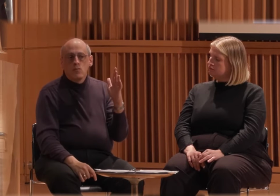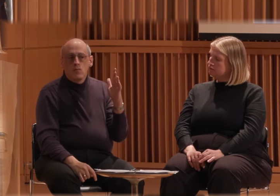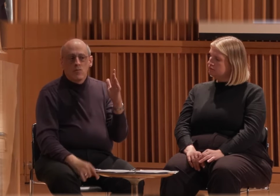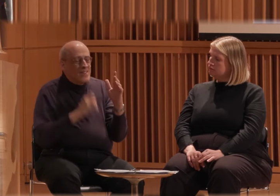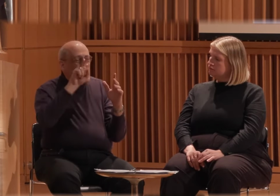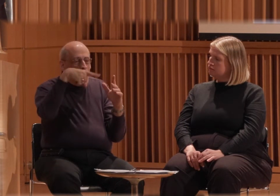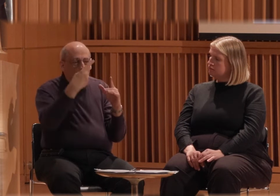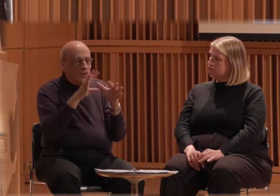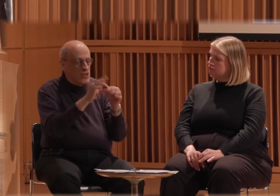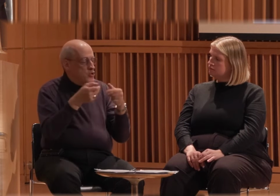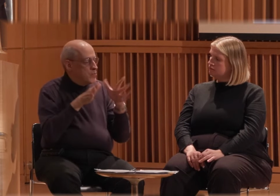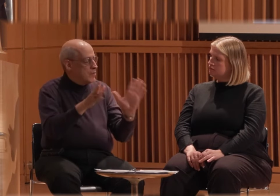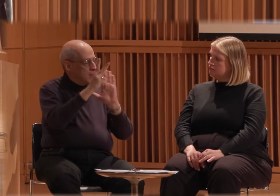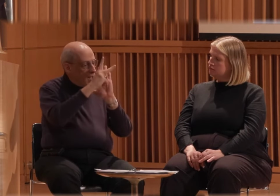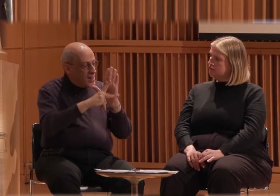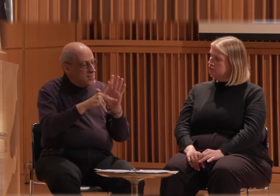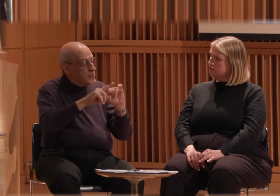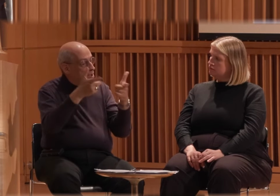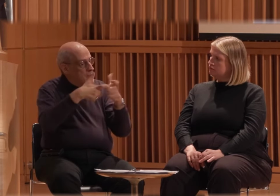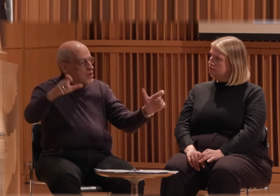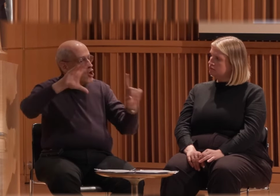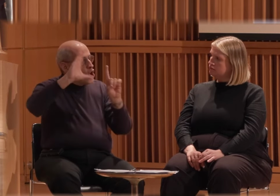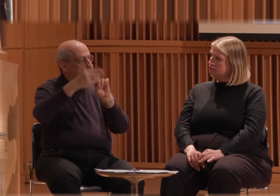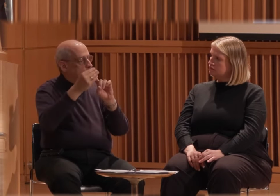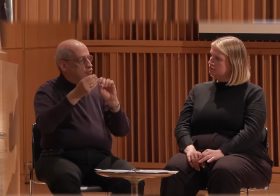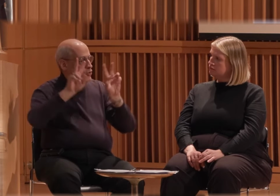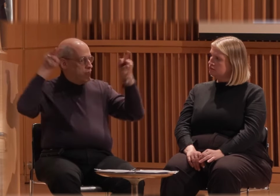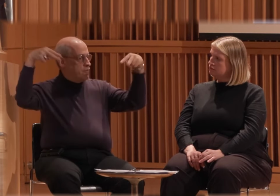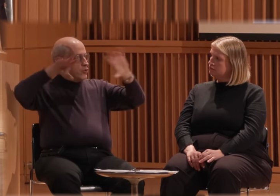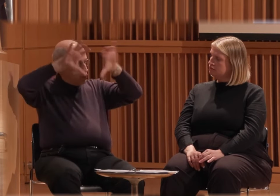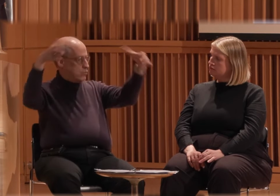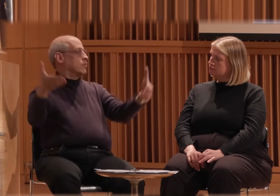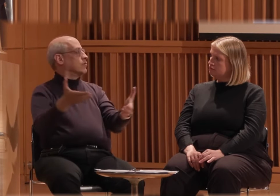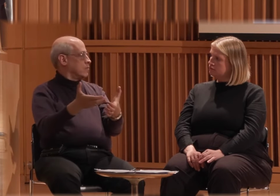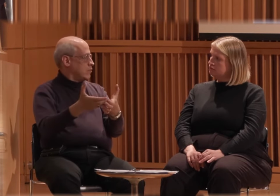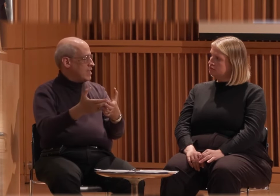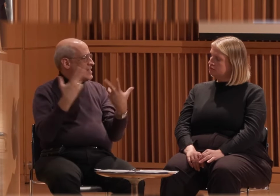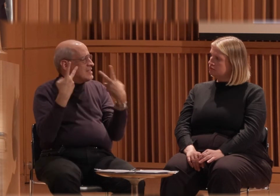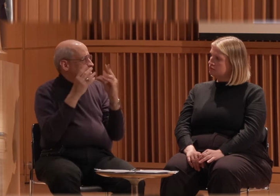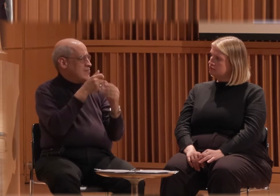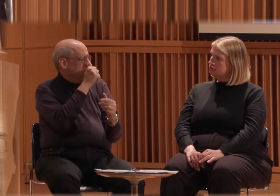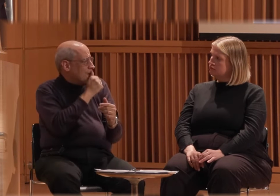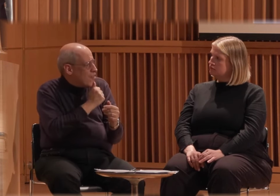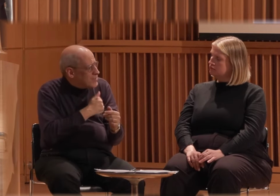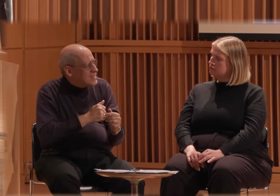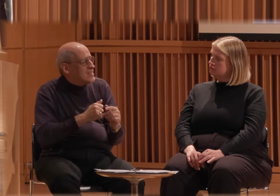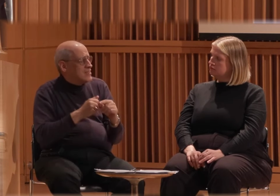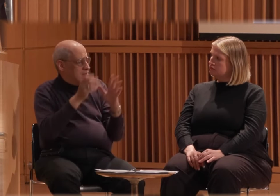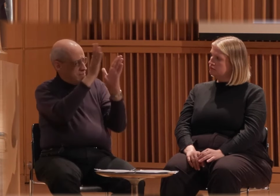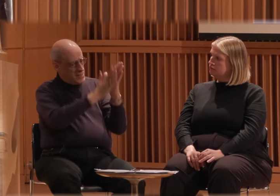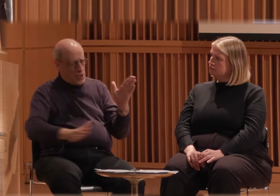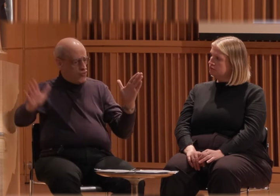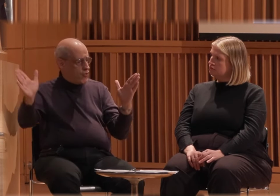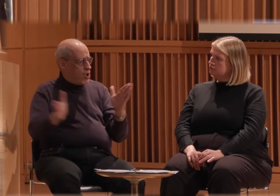not just in terms of public policy, but the larger cultural sphere. I've never seen more tolerance and a spectrum of